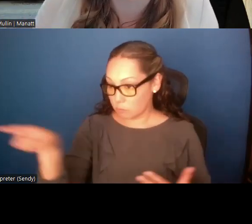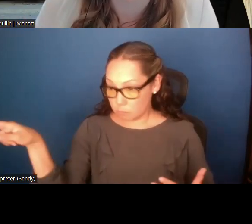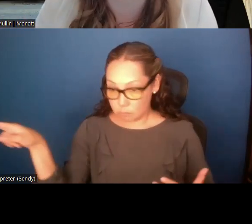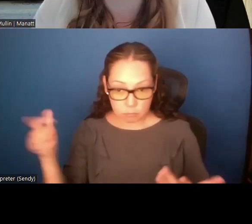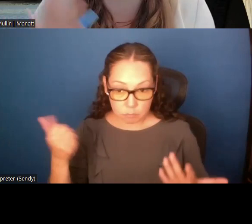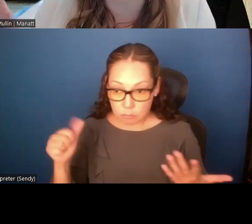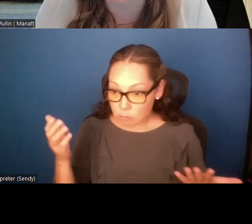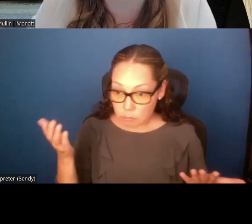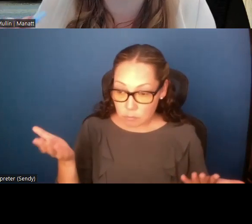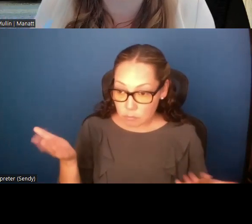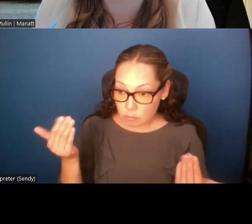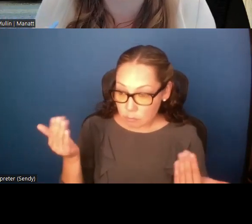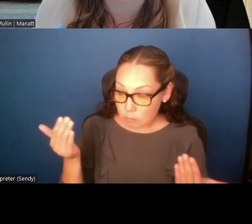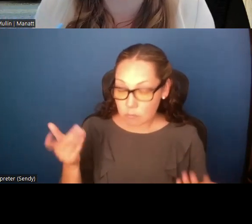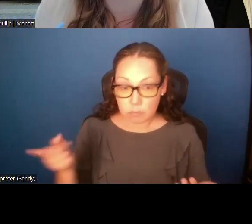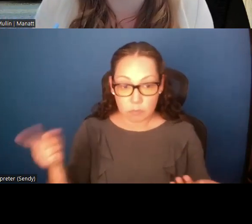of